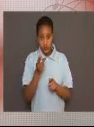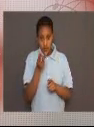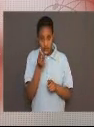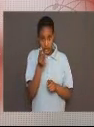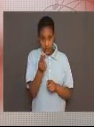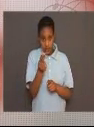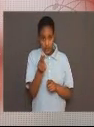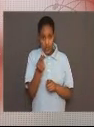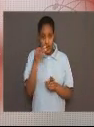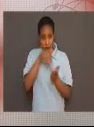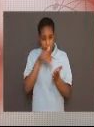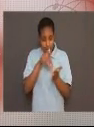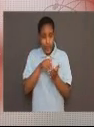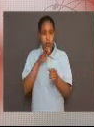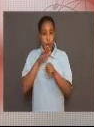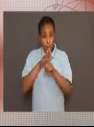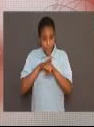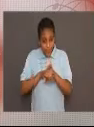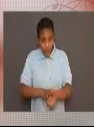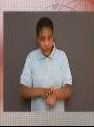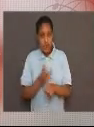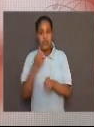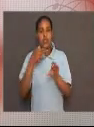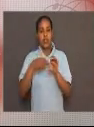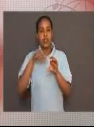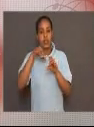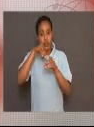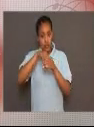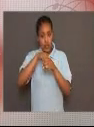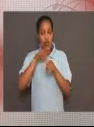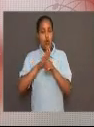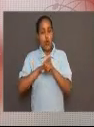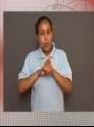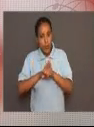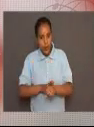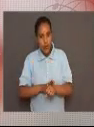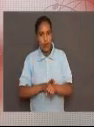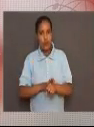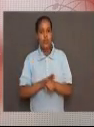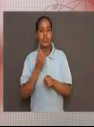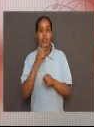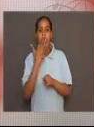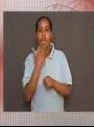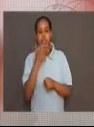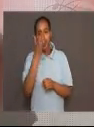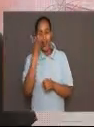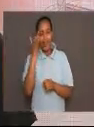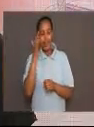was rapidly compressed, the gas inside it compressed, so the color